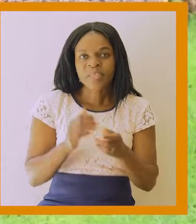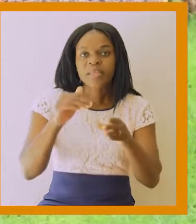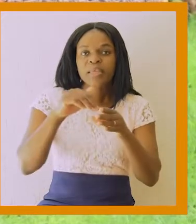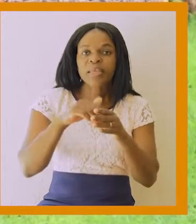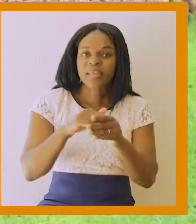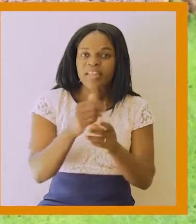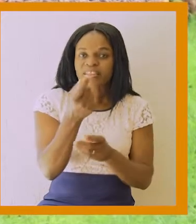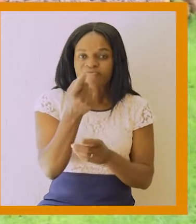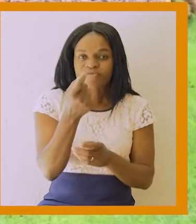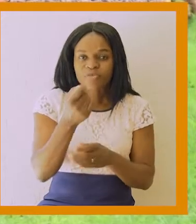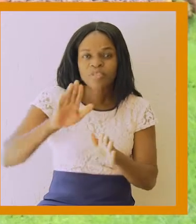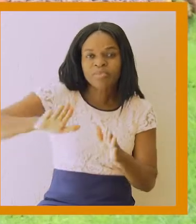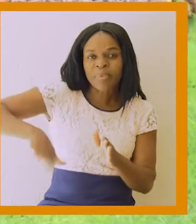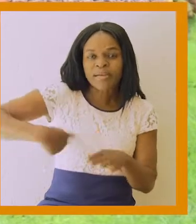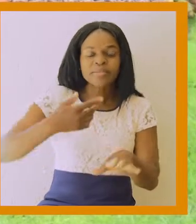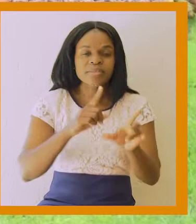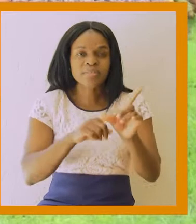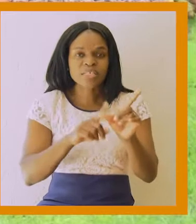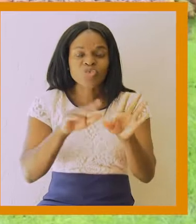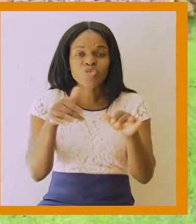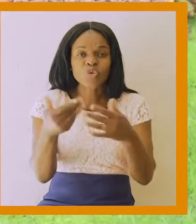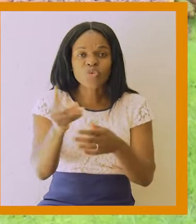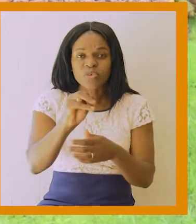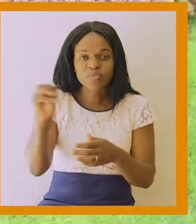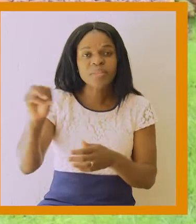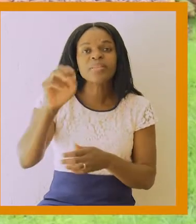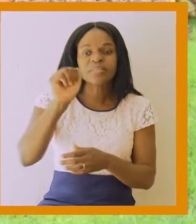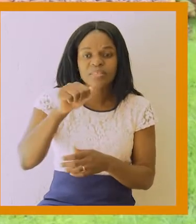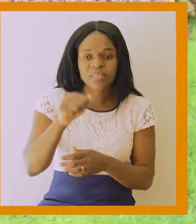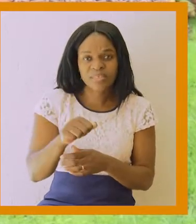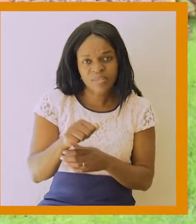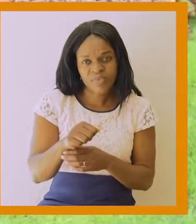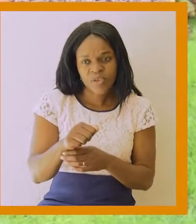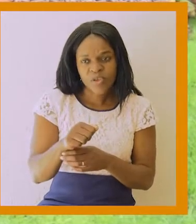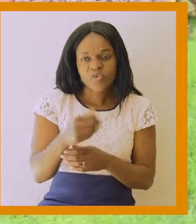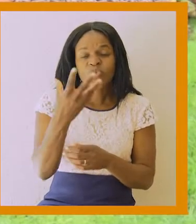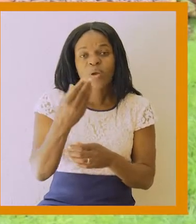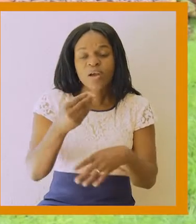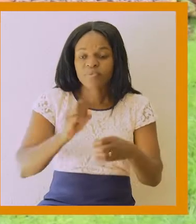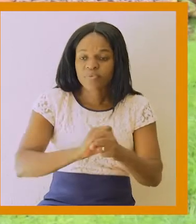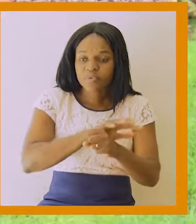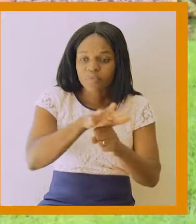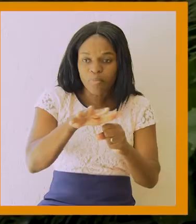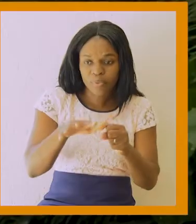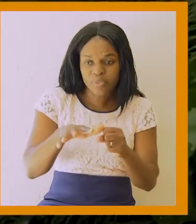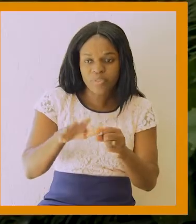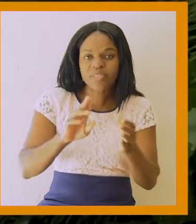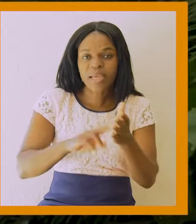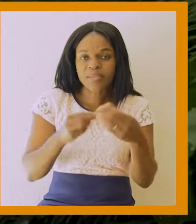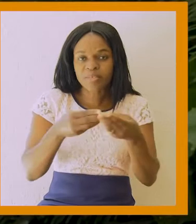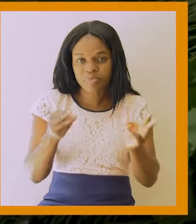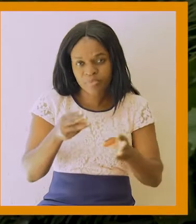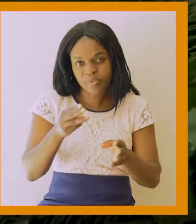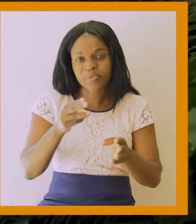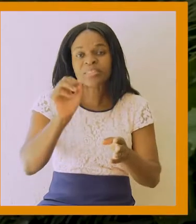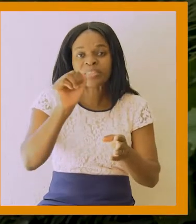few past years or months, we have been experiencing, and we are still experiencing, the COVID-19, where